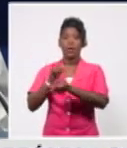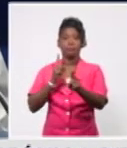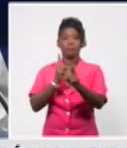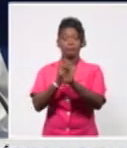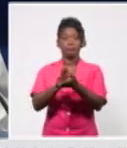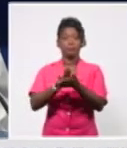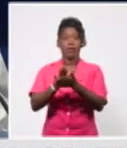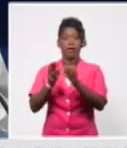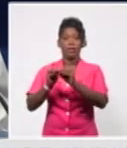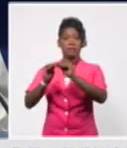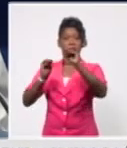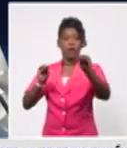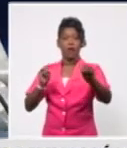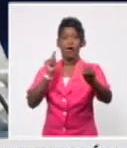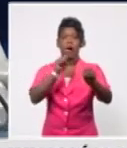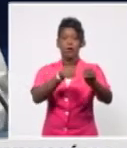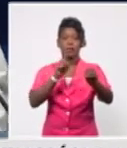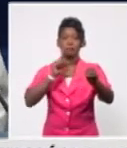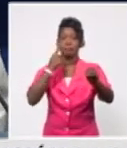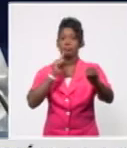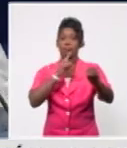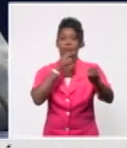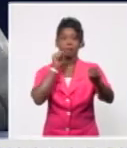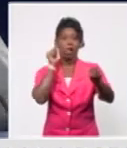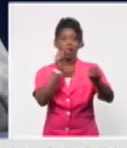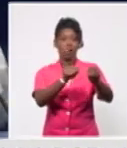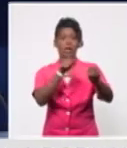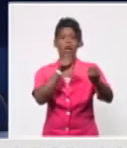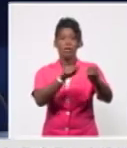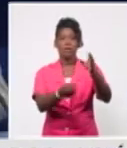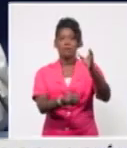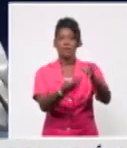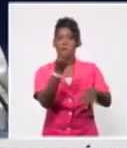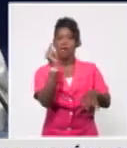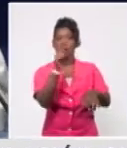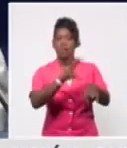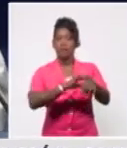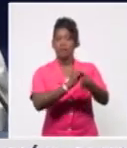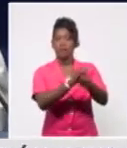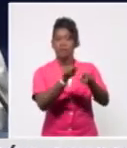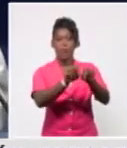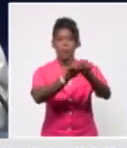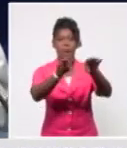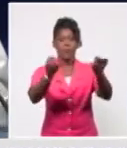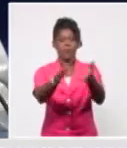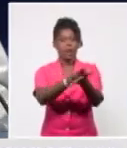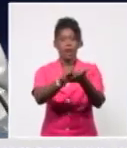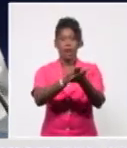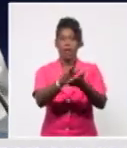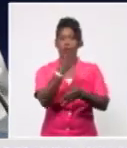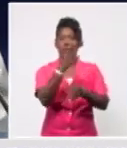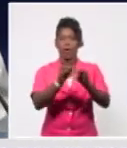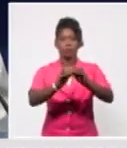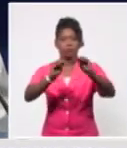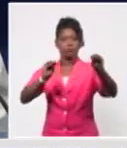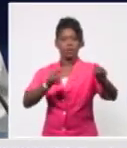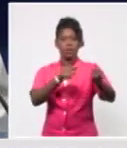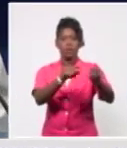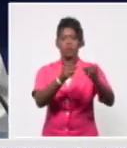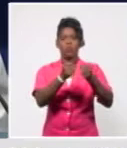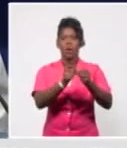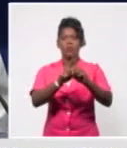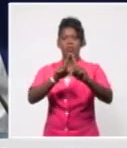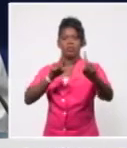56 autochthonous cases, 28 belong to Ciego de Ávila and the municipalities of Ciego